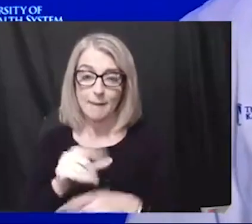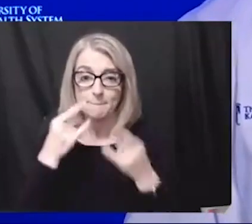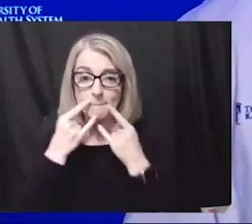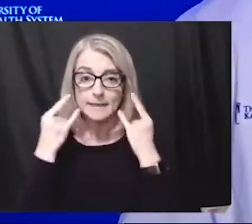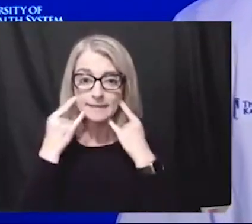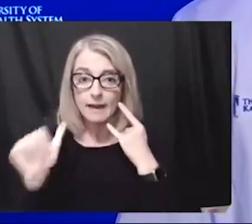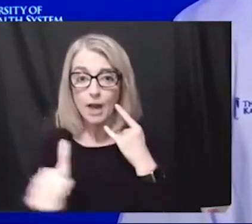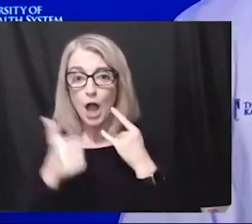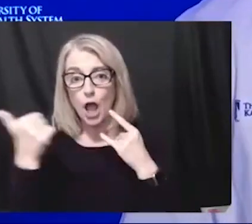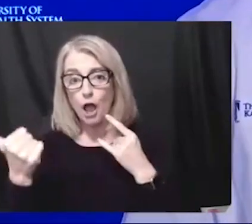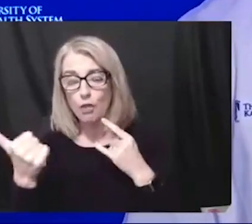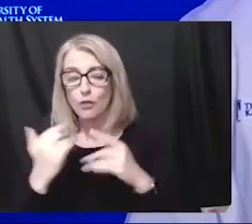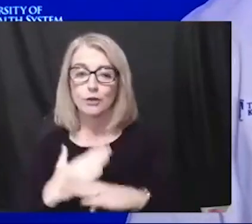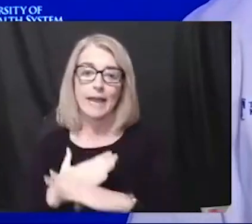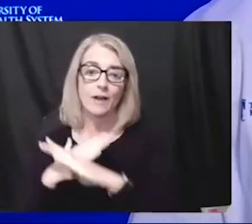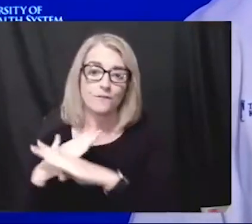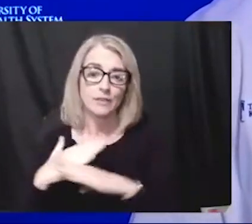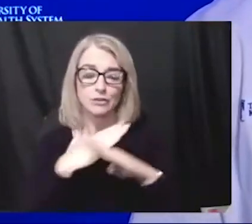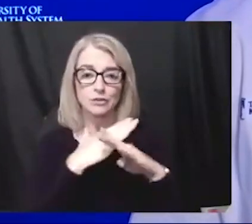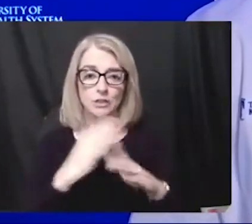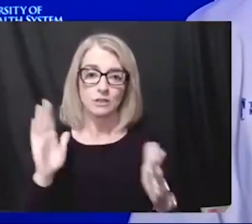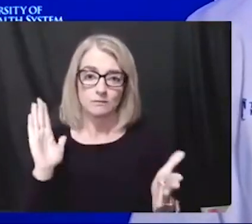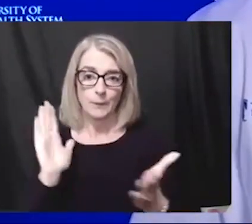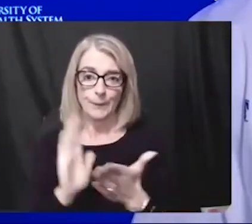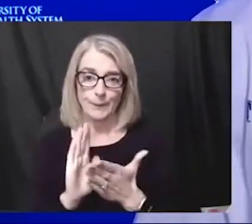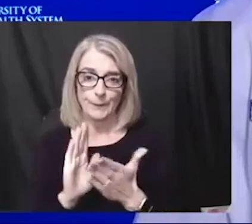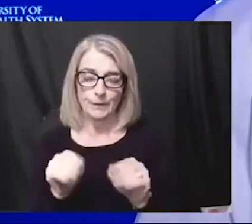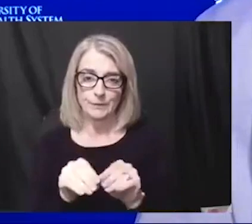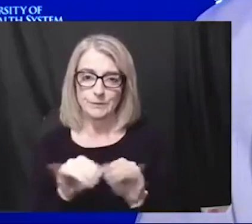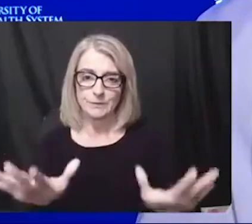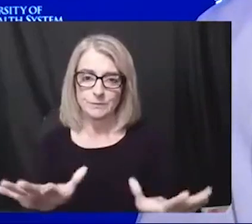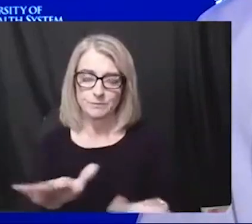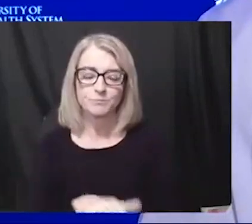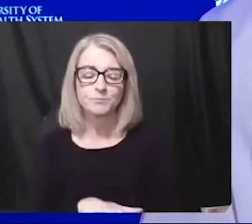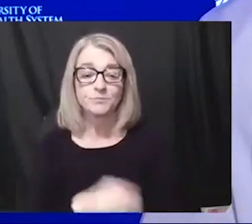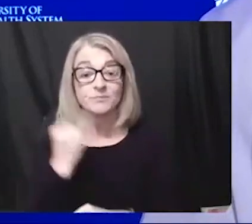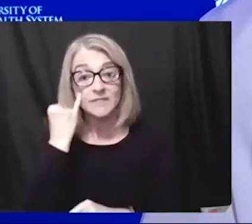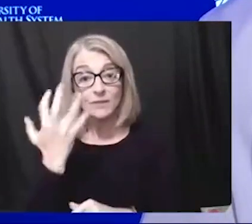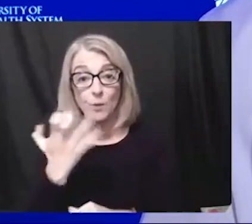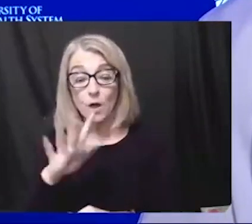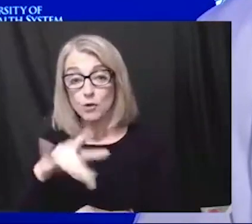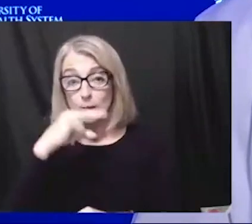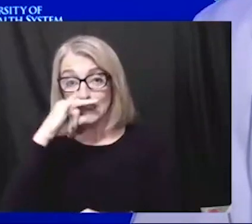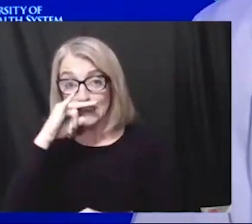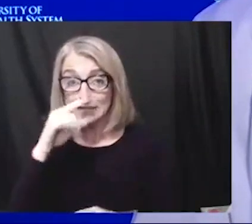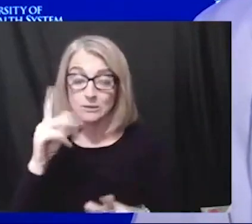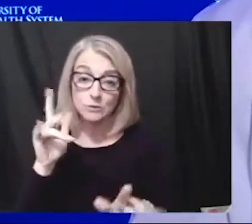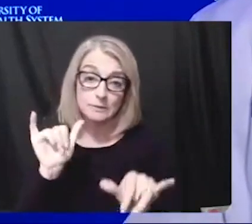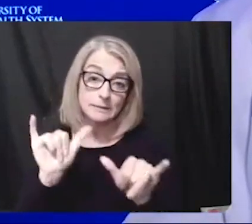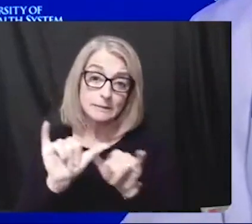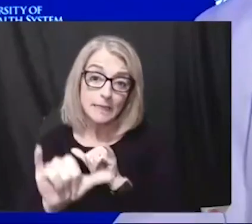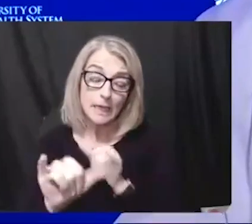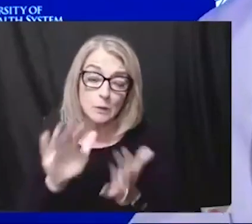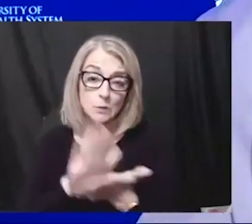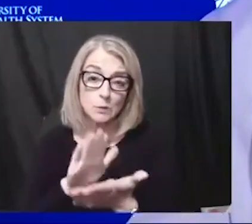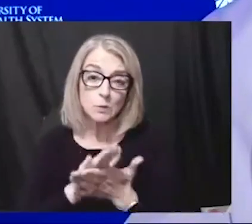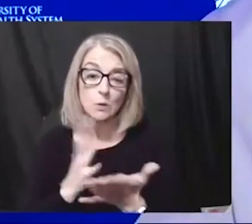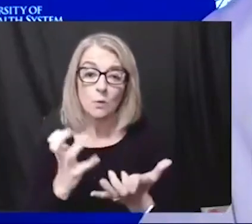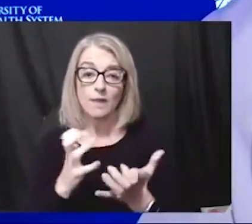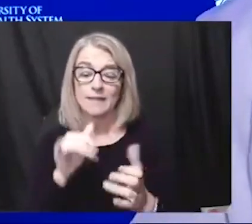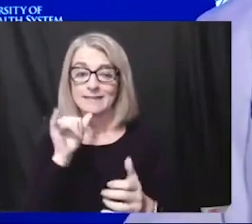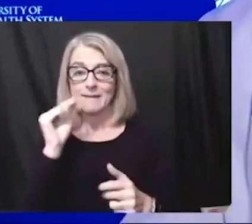reopening and the potential for increased transmissibility in a very lowly a percentage of the population, especially in those under 12